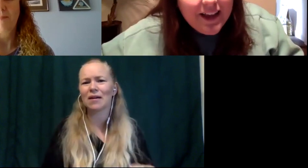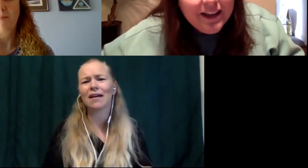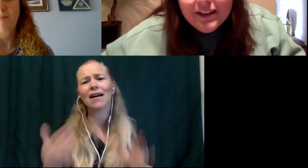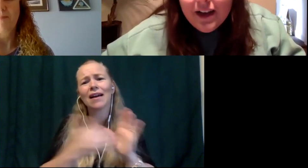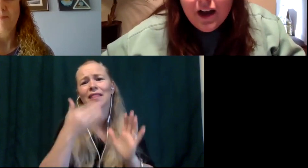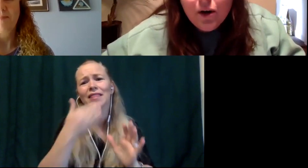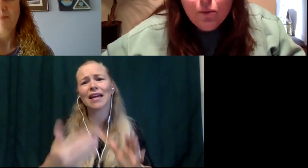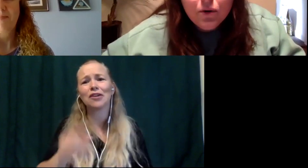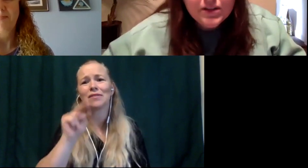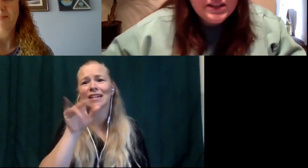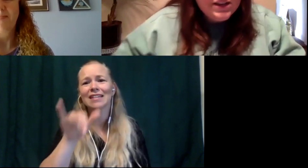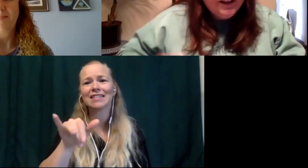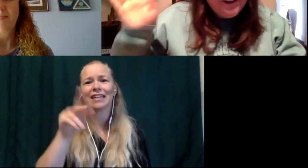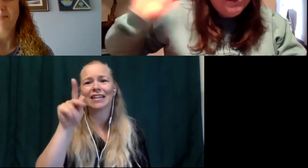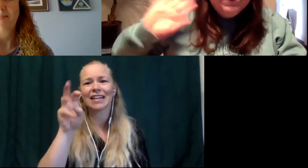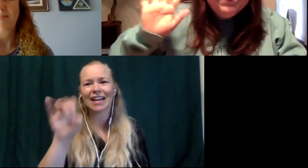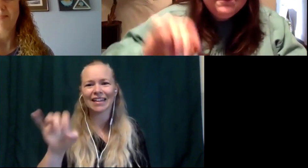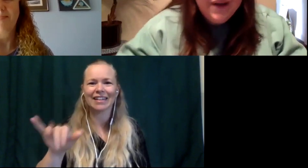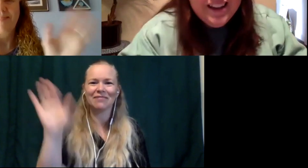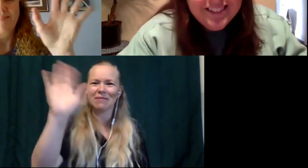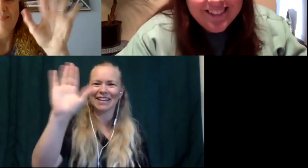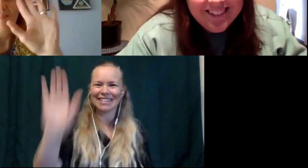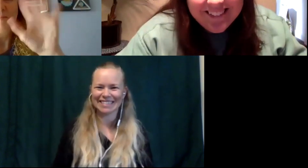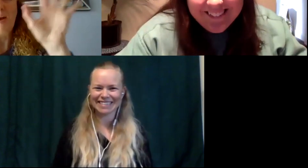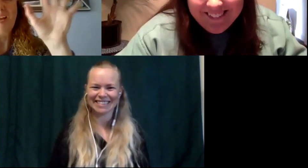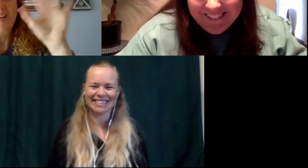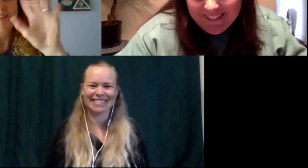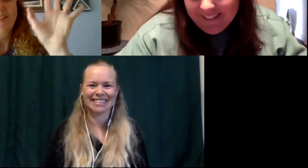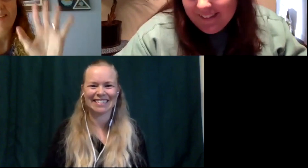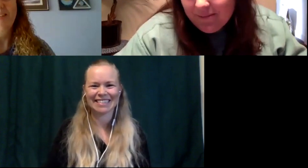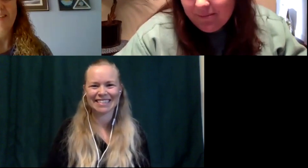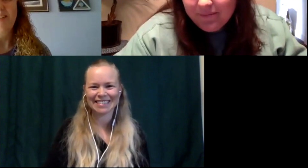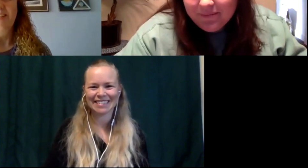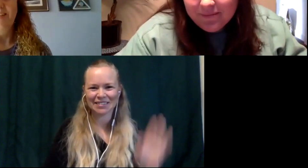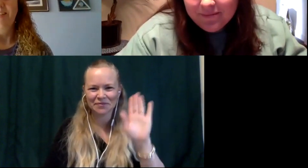thank you, Nancy and Kelly. We'll see y'all later. Bye. Bye.